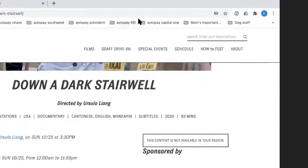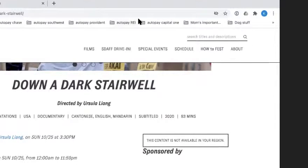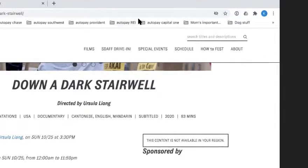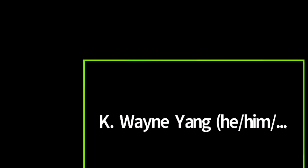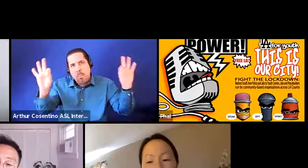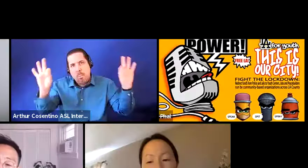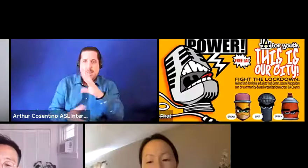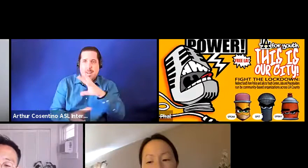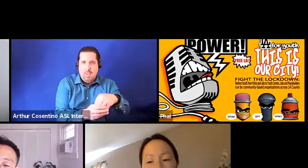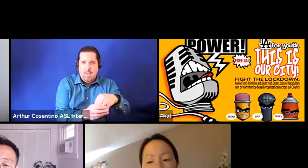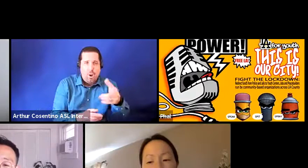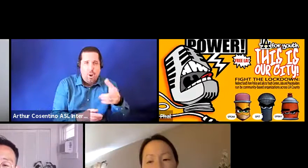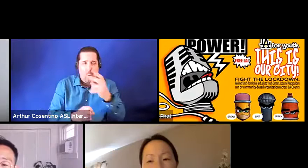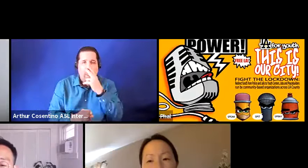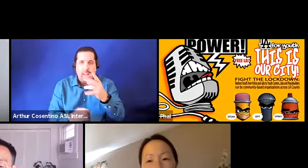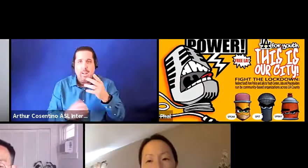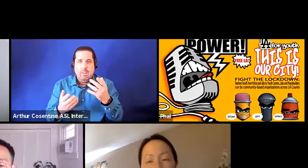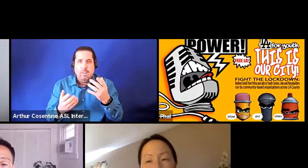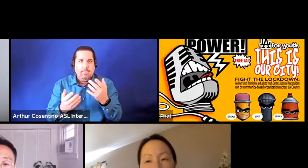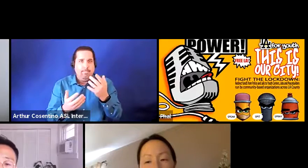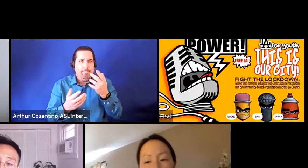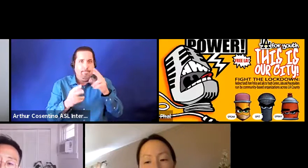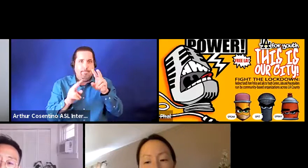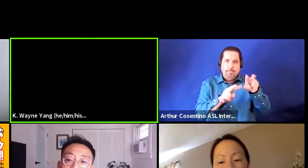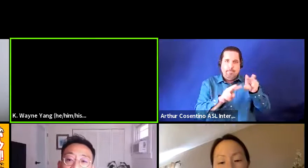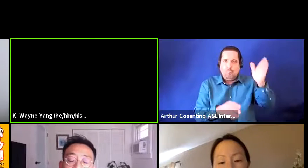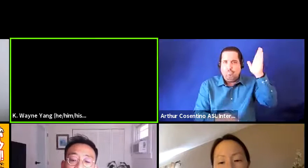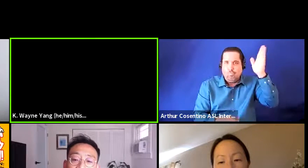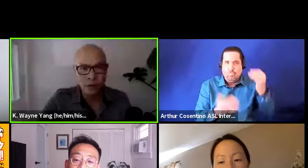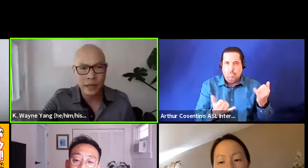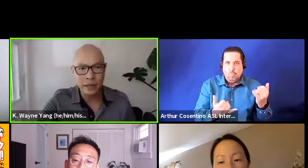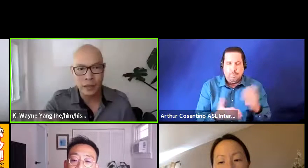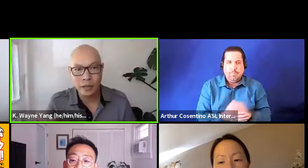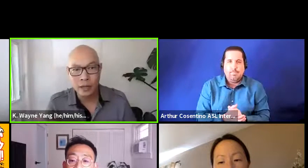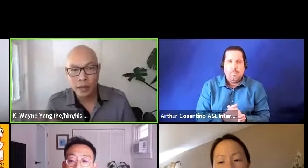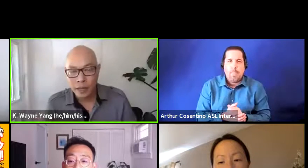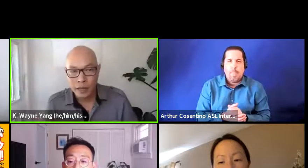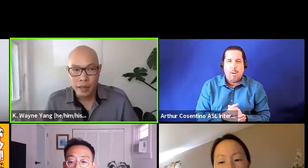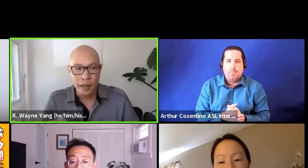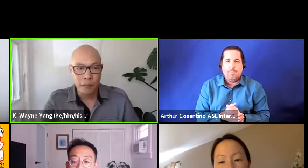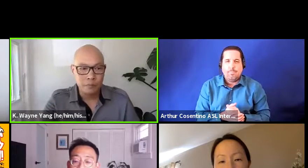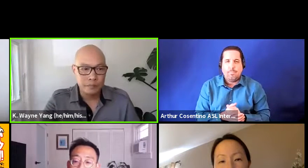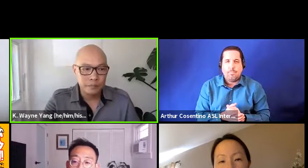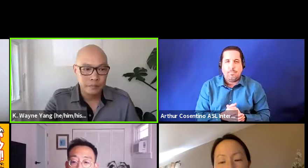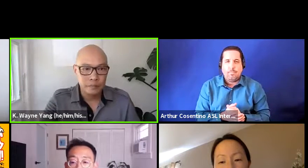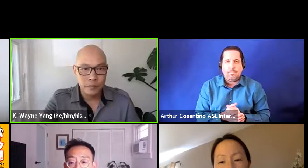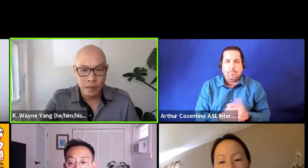in there who you're gonna hear from today. So getting my video back on.